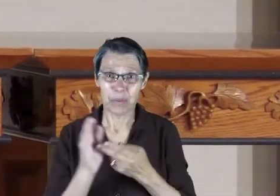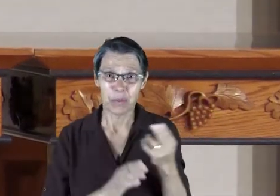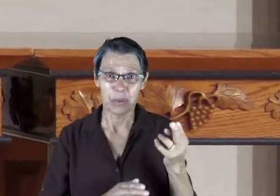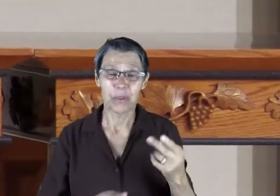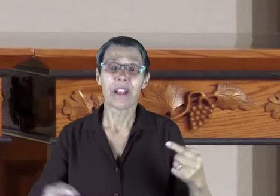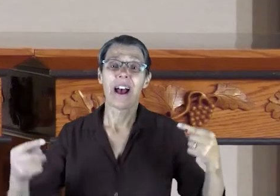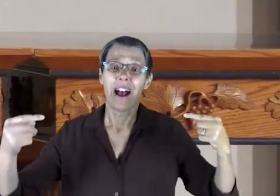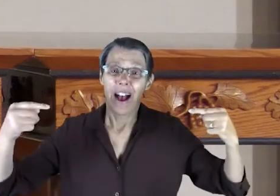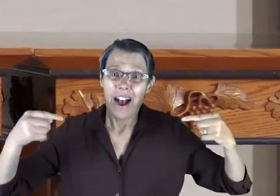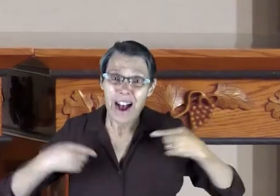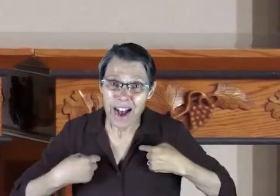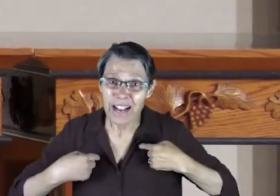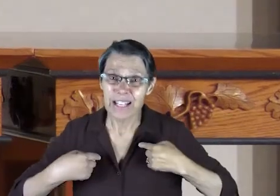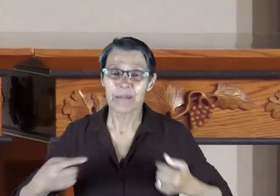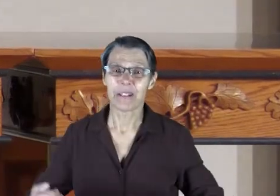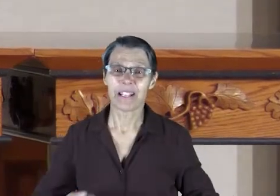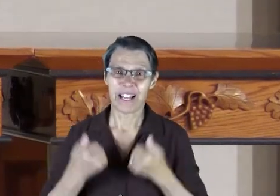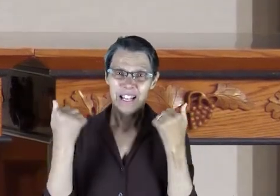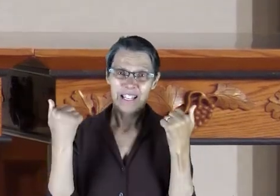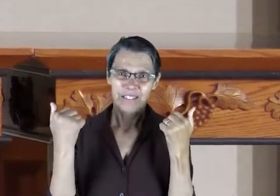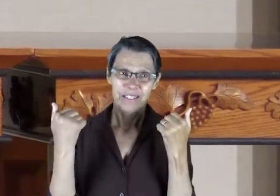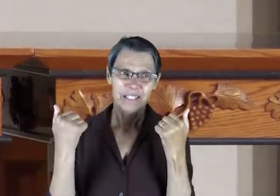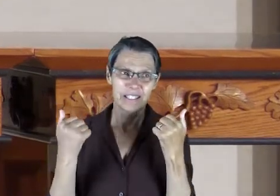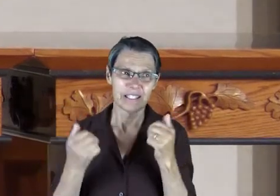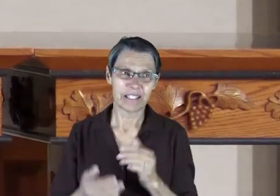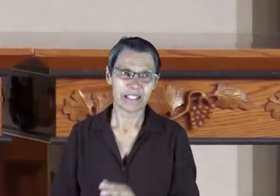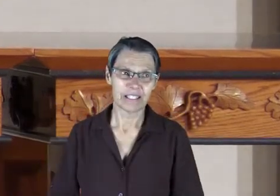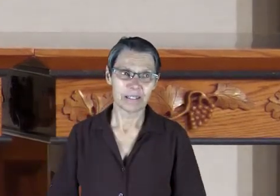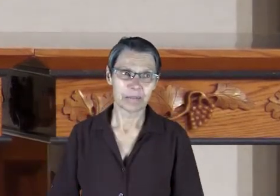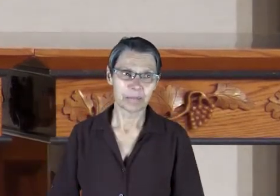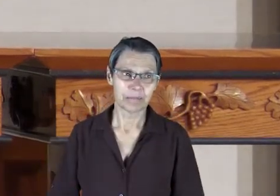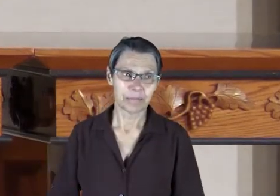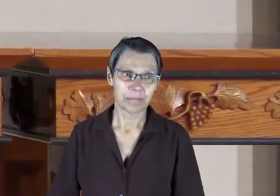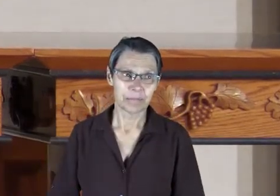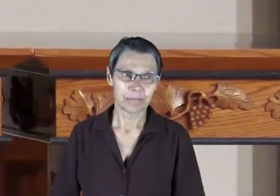I am that truth. I am that life.